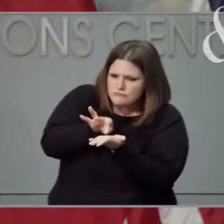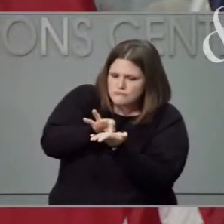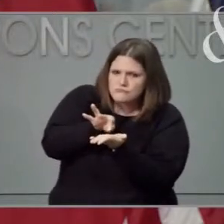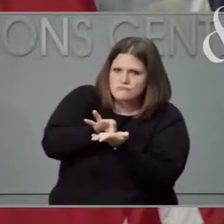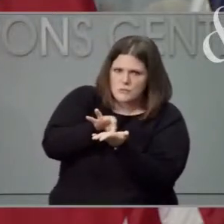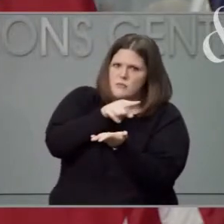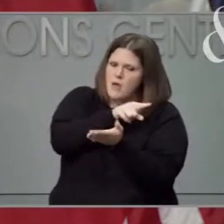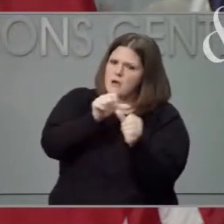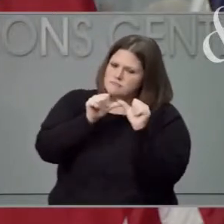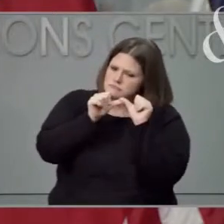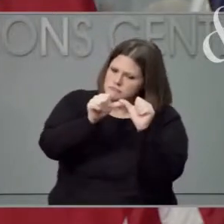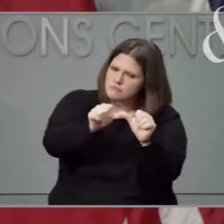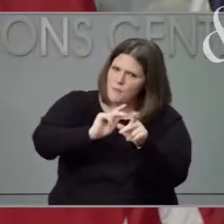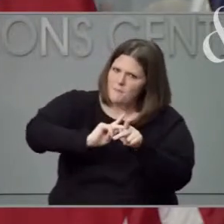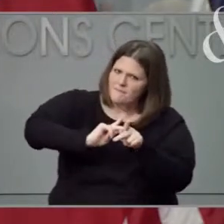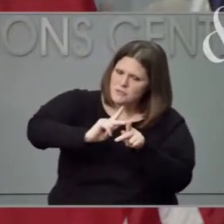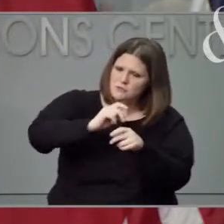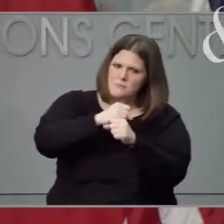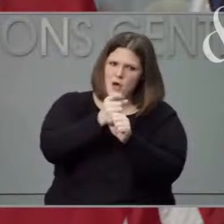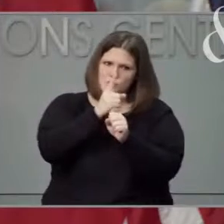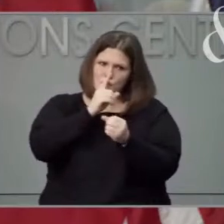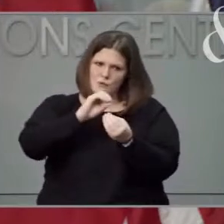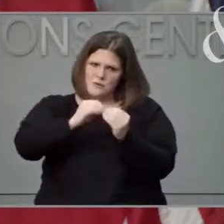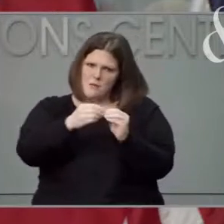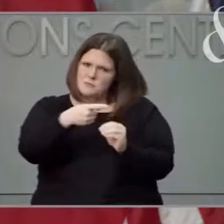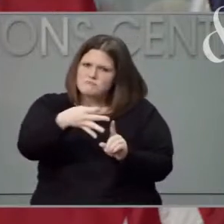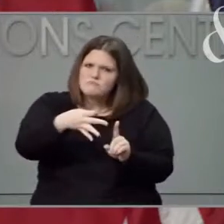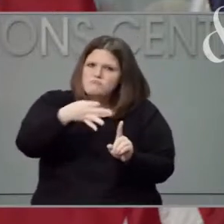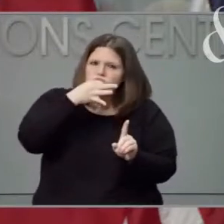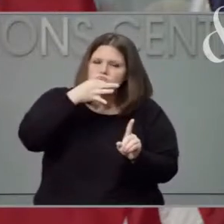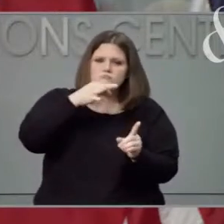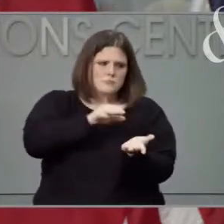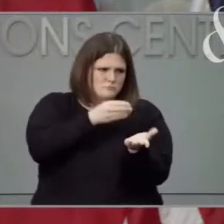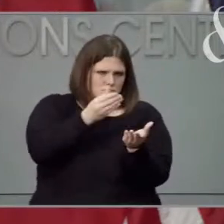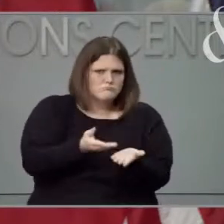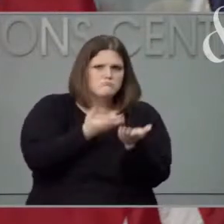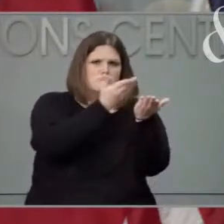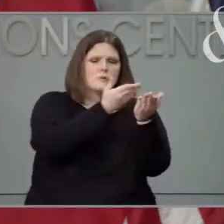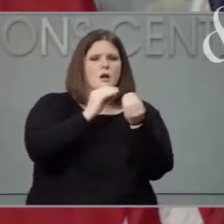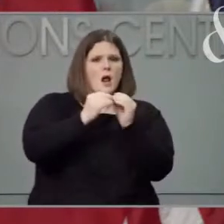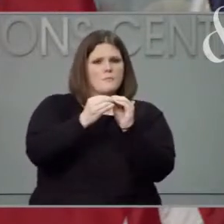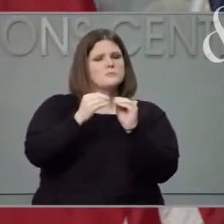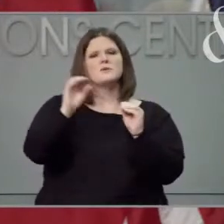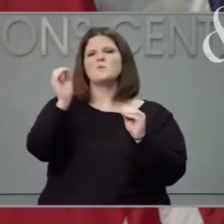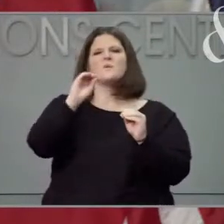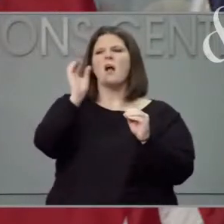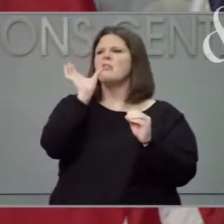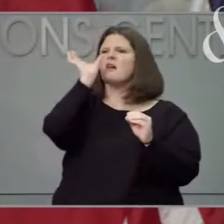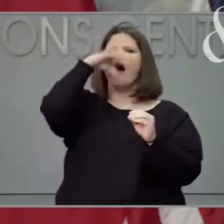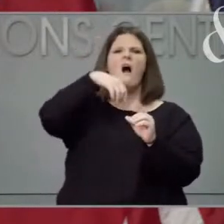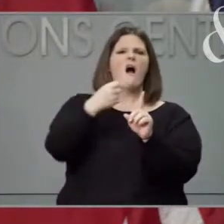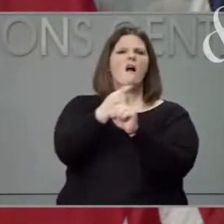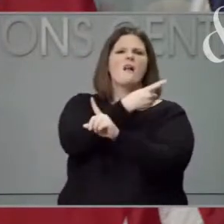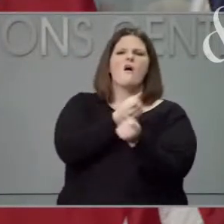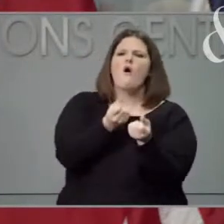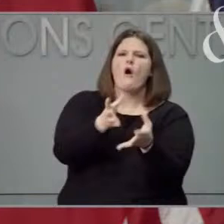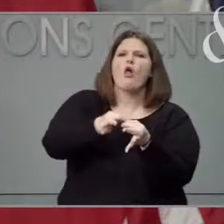election professionals and ensuring accuracy. So nothing unusual occurred. They were just making sure of accuracy.